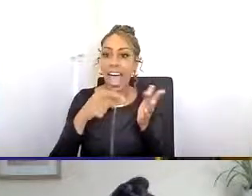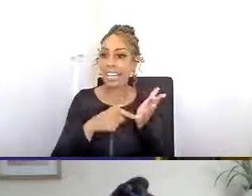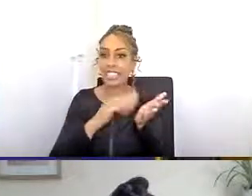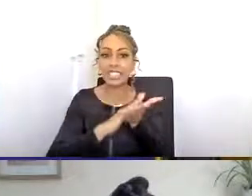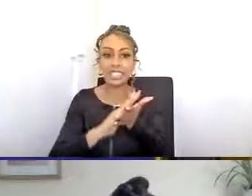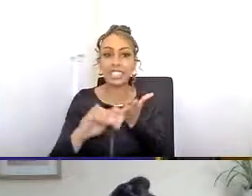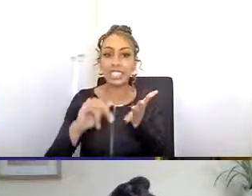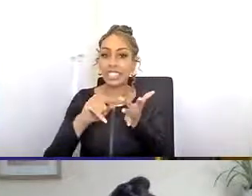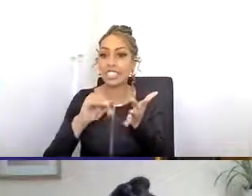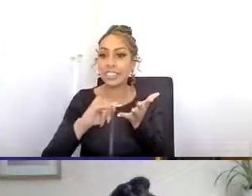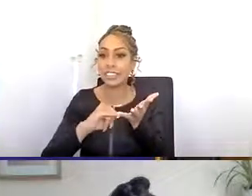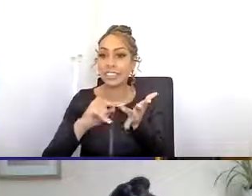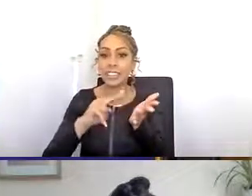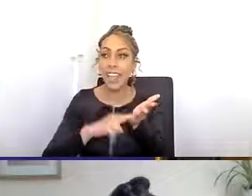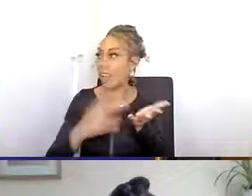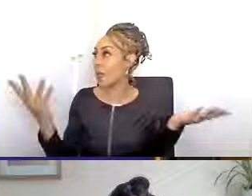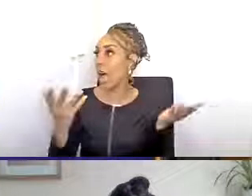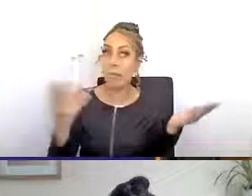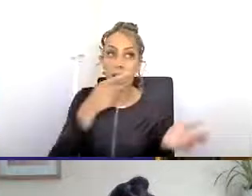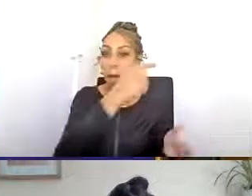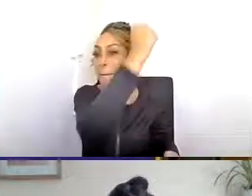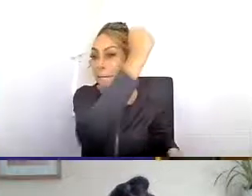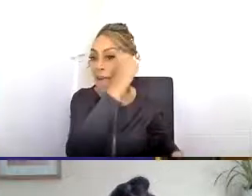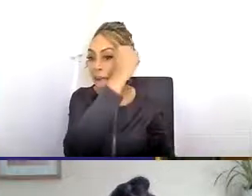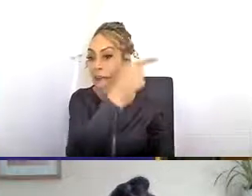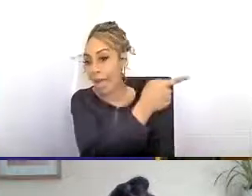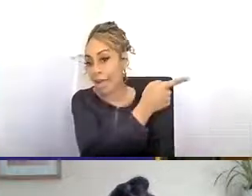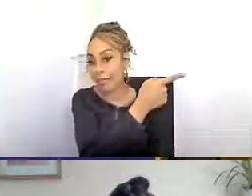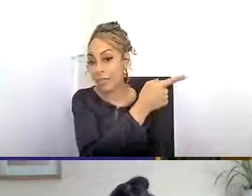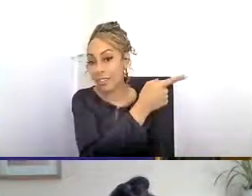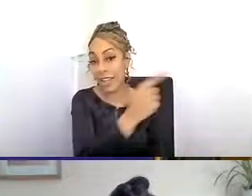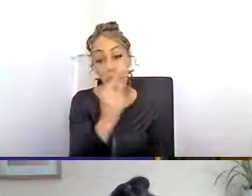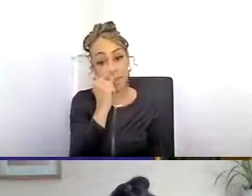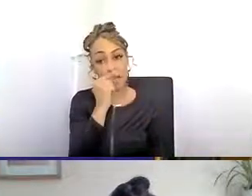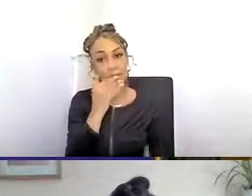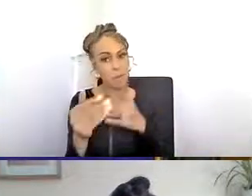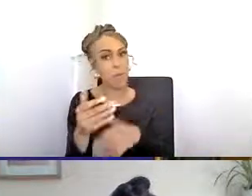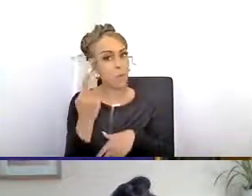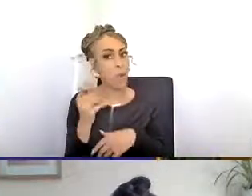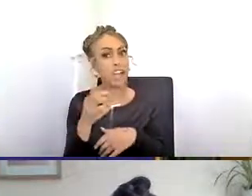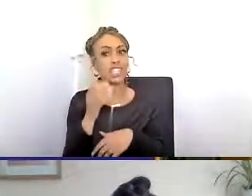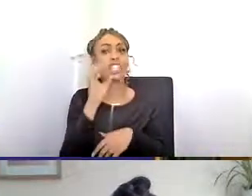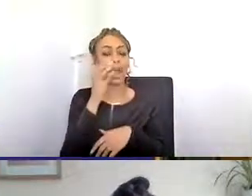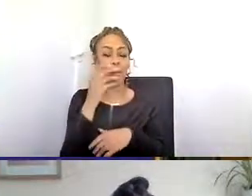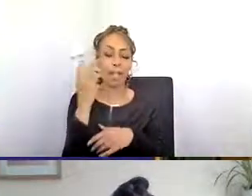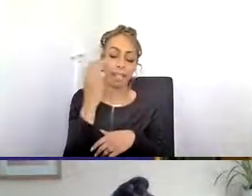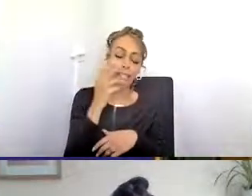to be retrieved from a nearby pub. So possibly he had more than one glass of champagne that night.